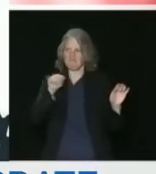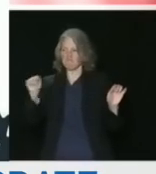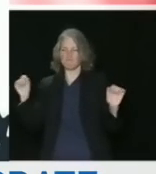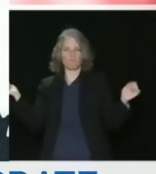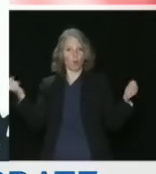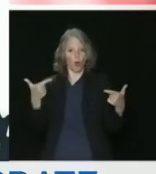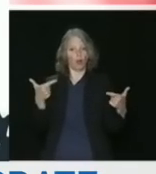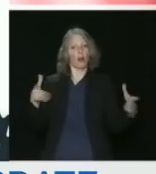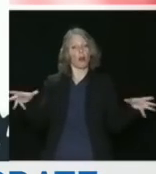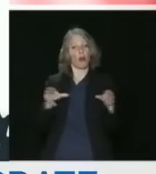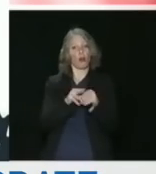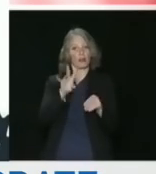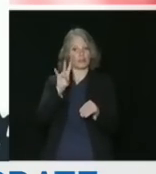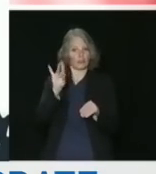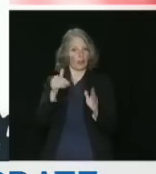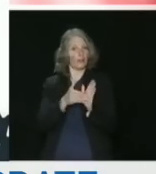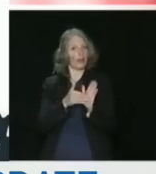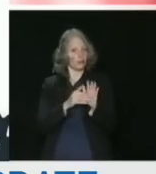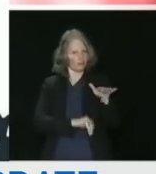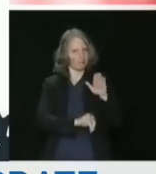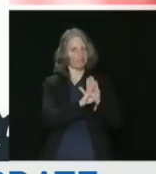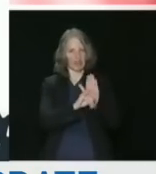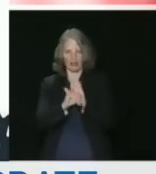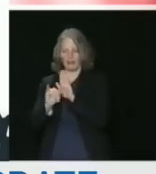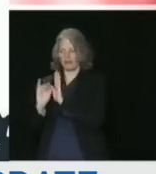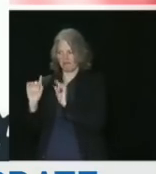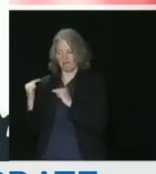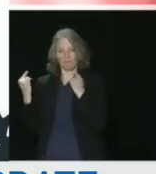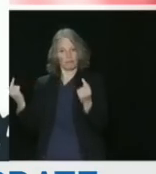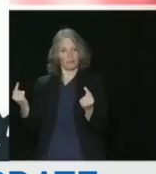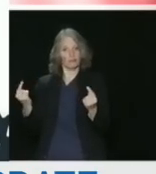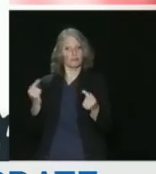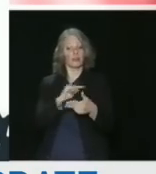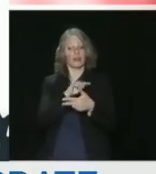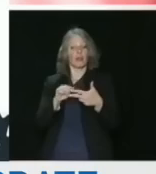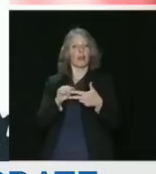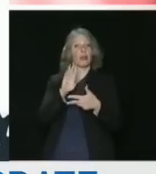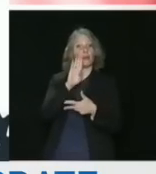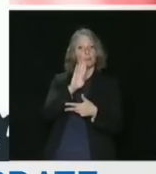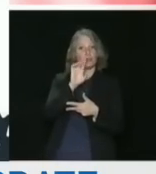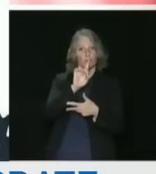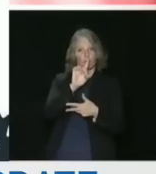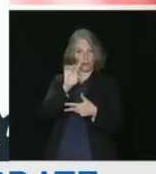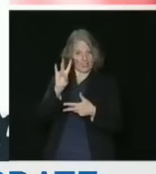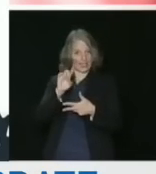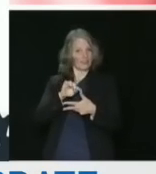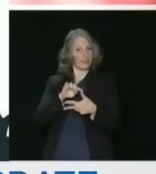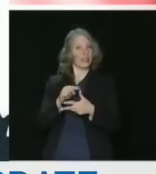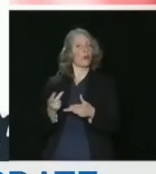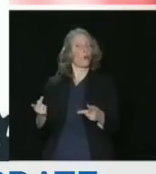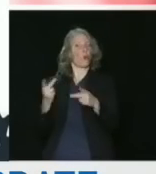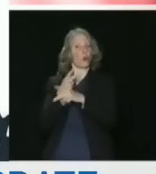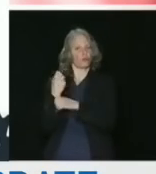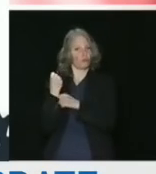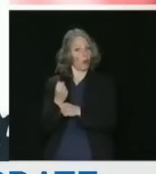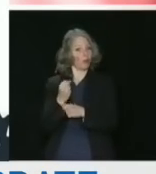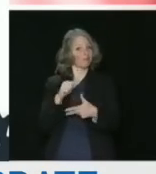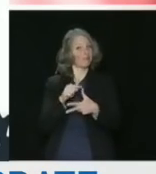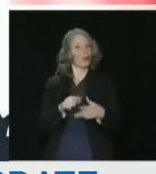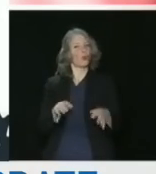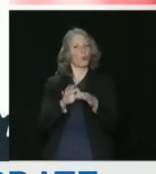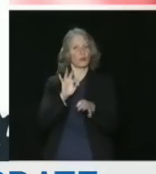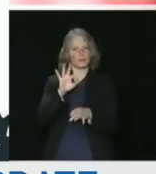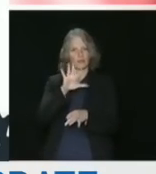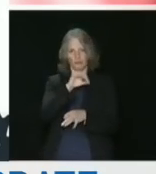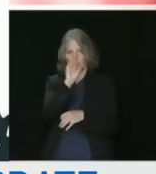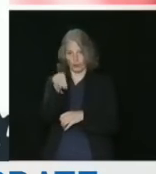78,000 cases of variants of concern reported to date. The B.1.1.7 variant has accounted for over 95%